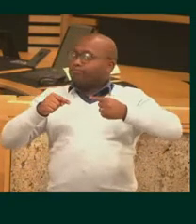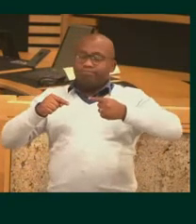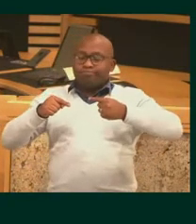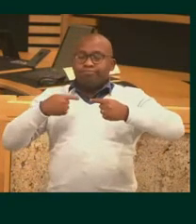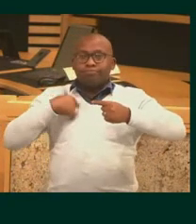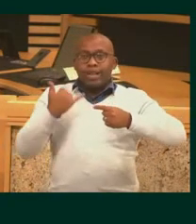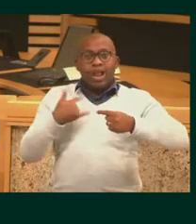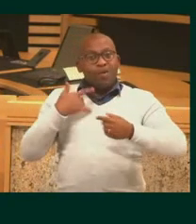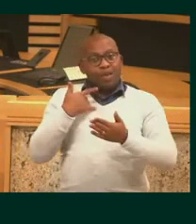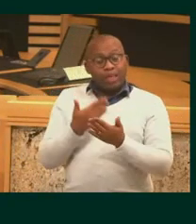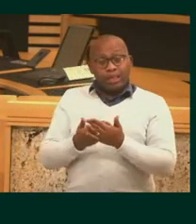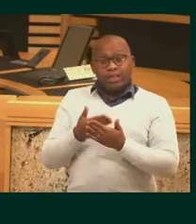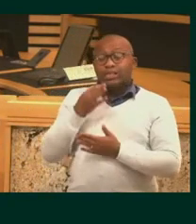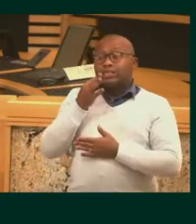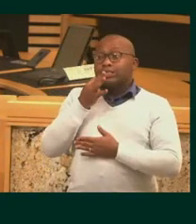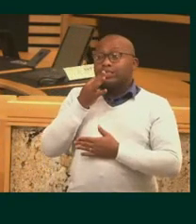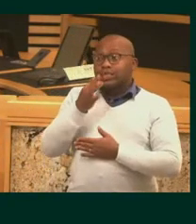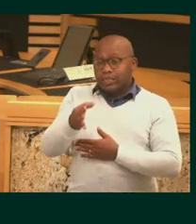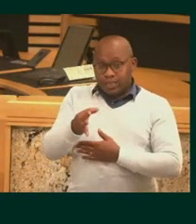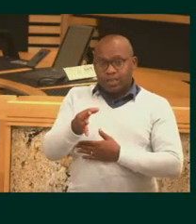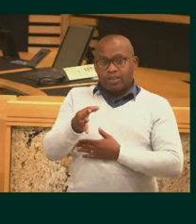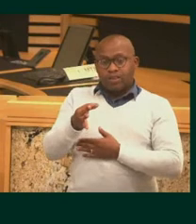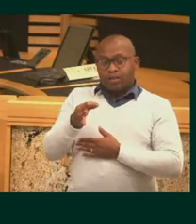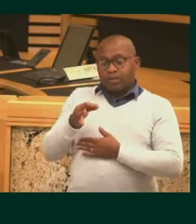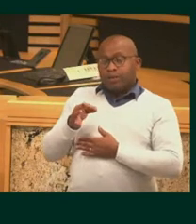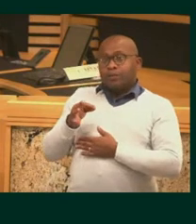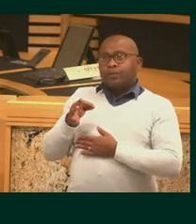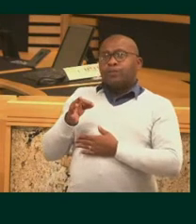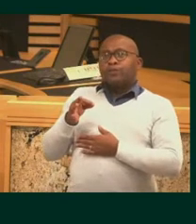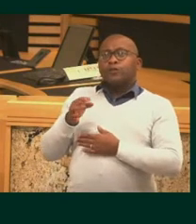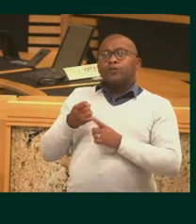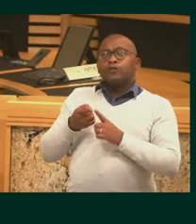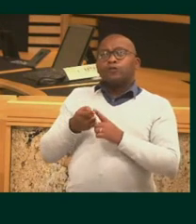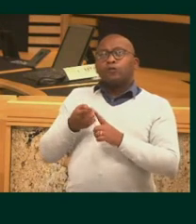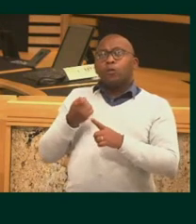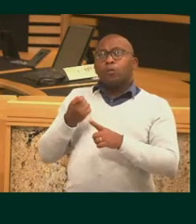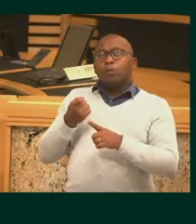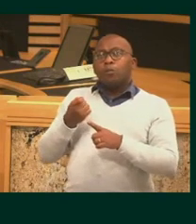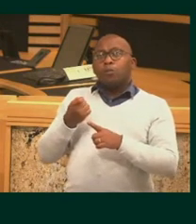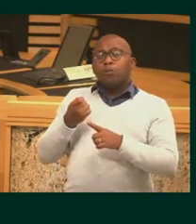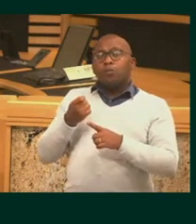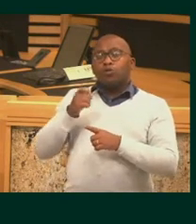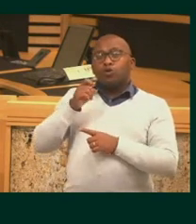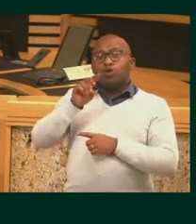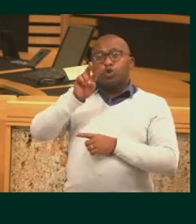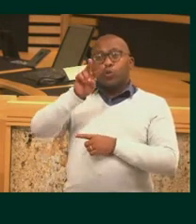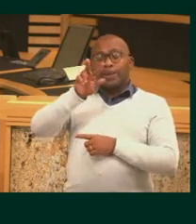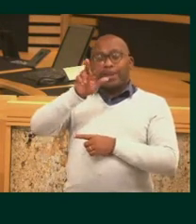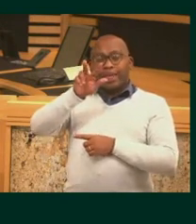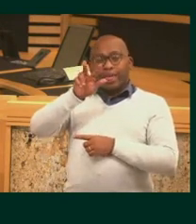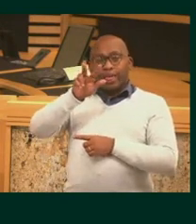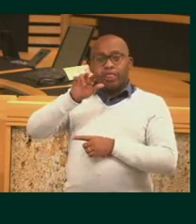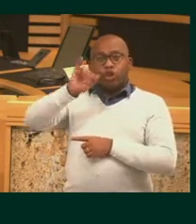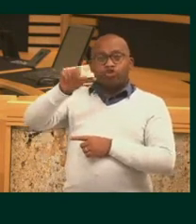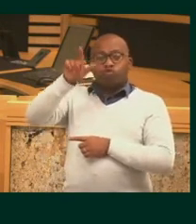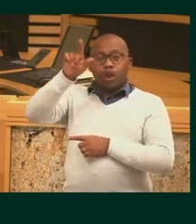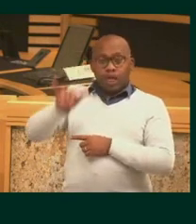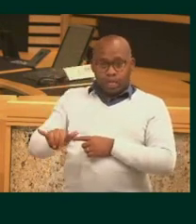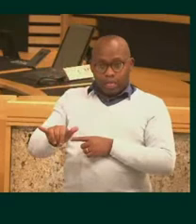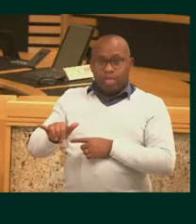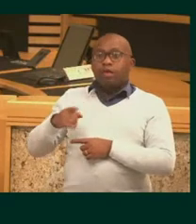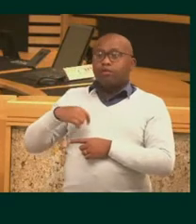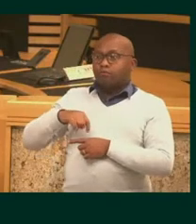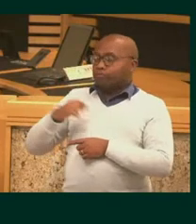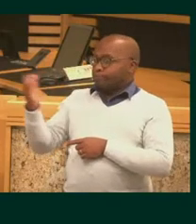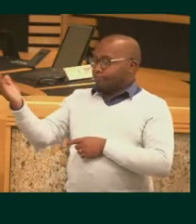here that as far back as in August the I mean July the 28th I received an invitation from a